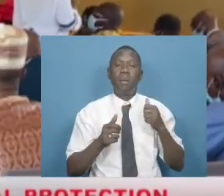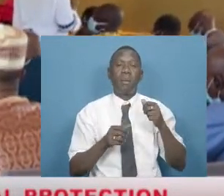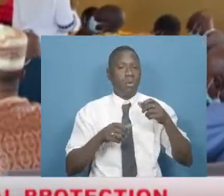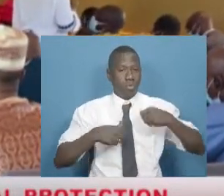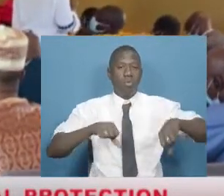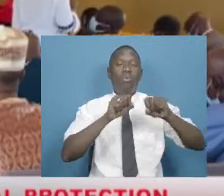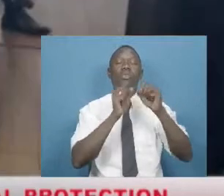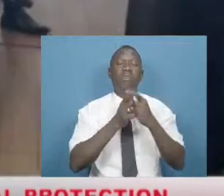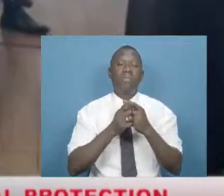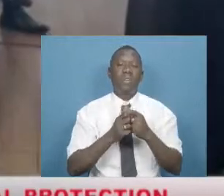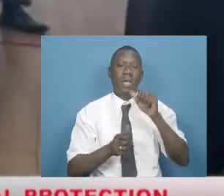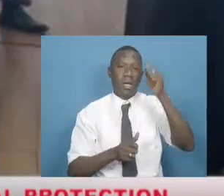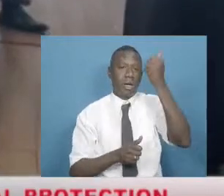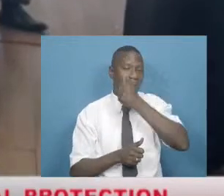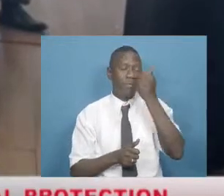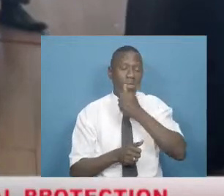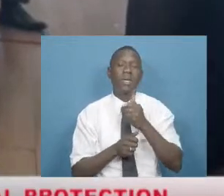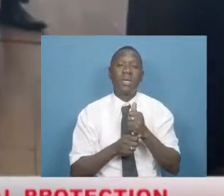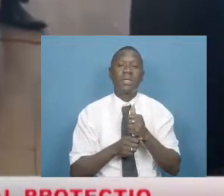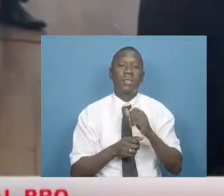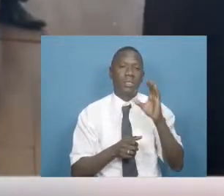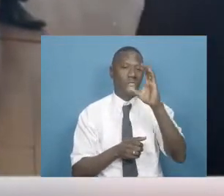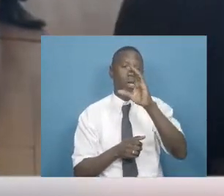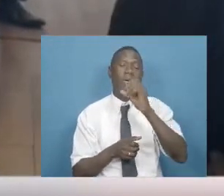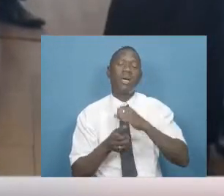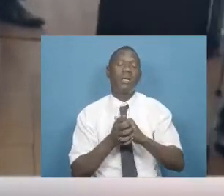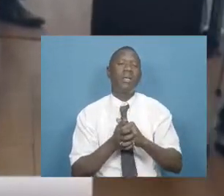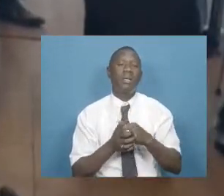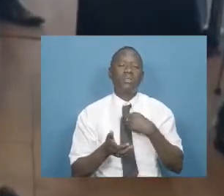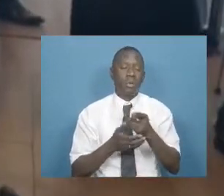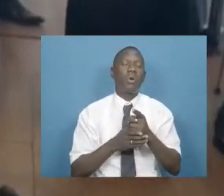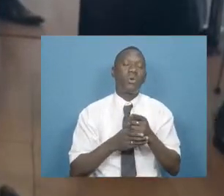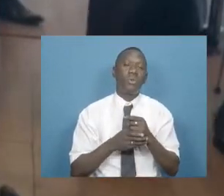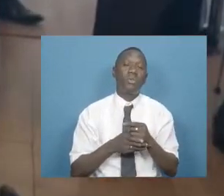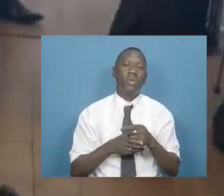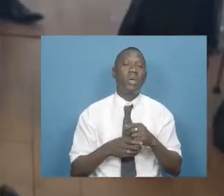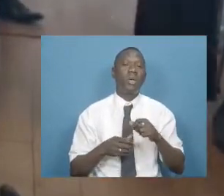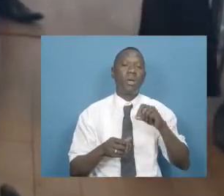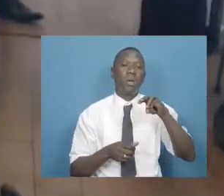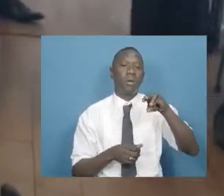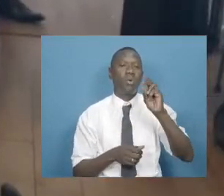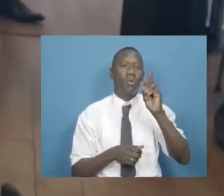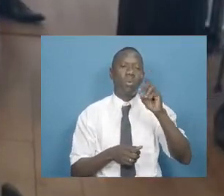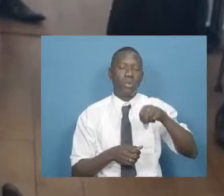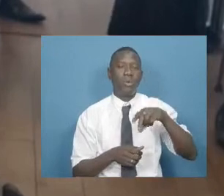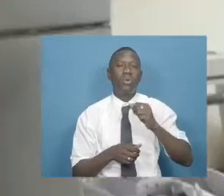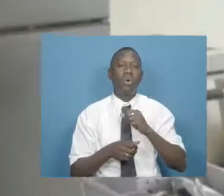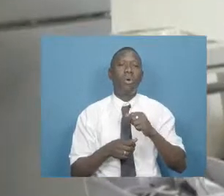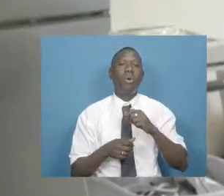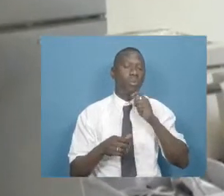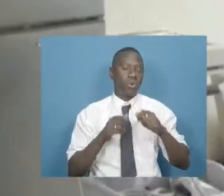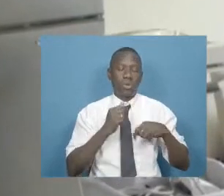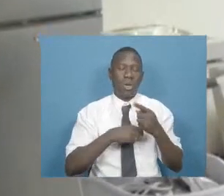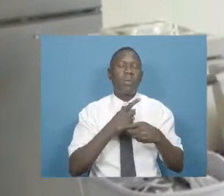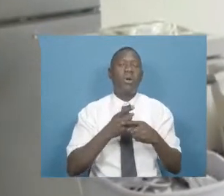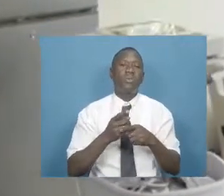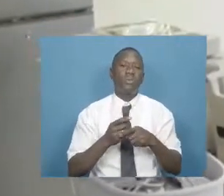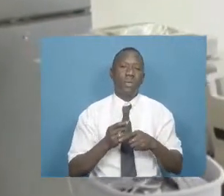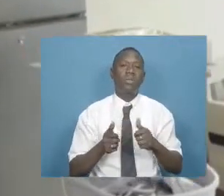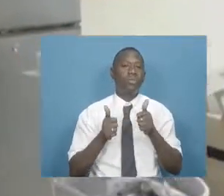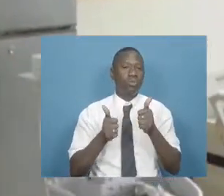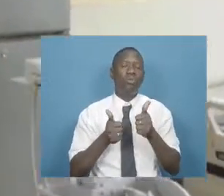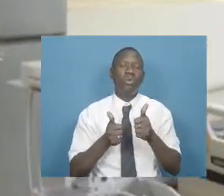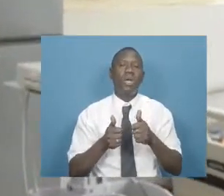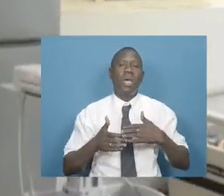their obligation under the MO Protocol and all the relevant instruments towards the provision of adequate and affordable health care